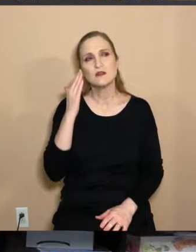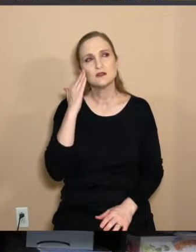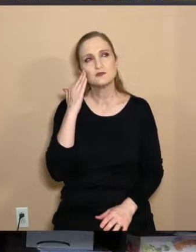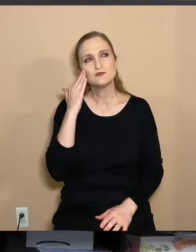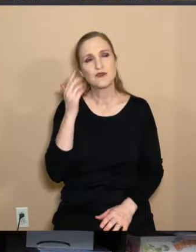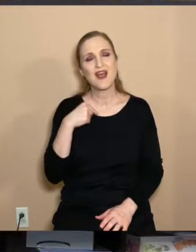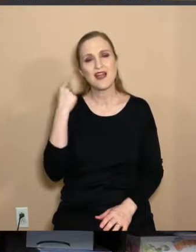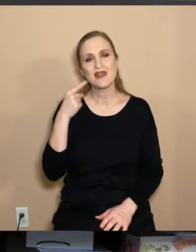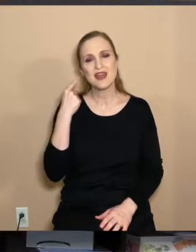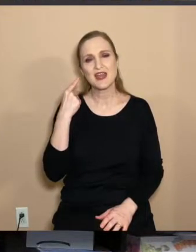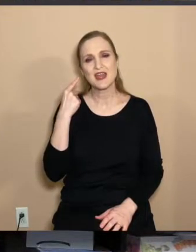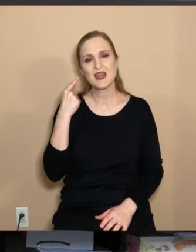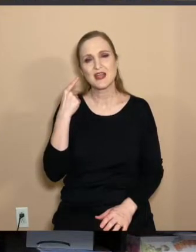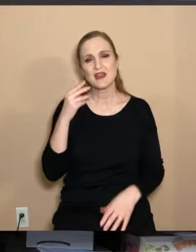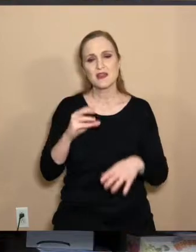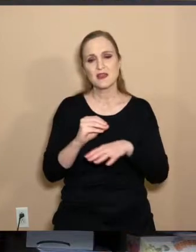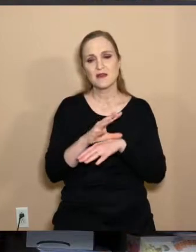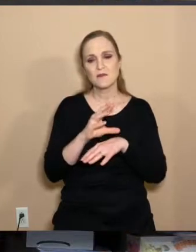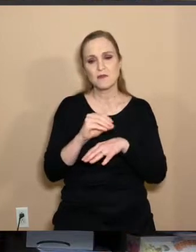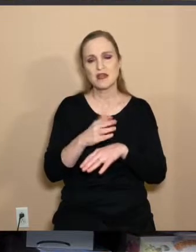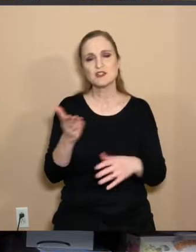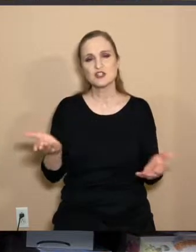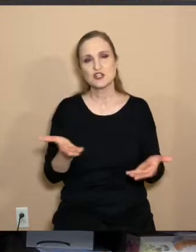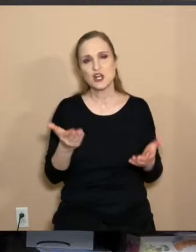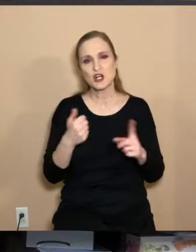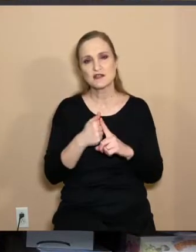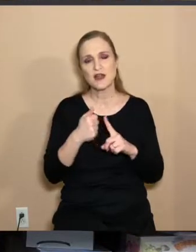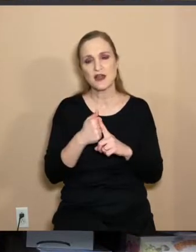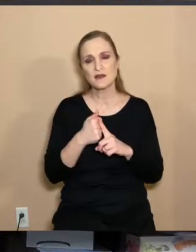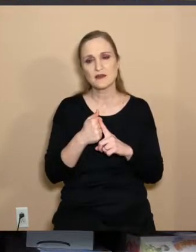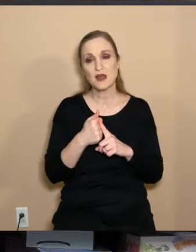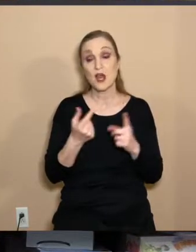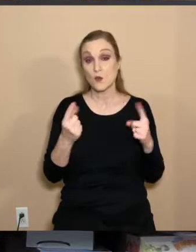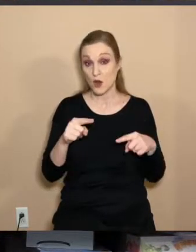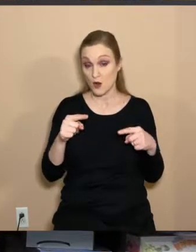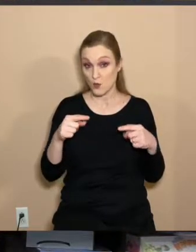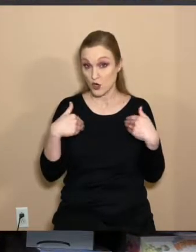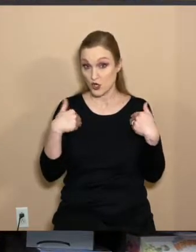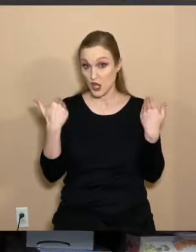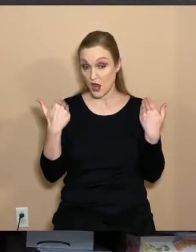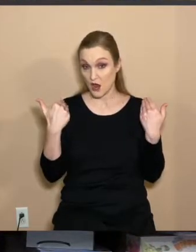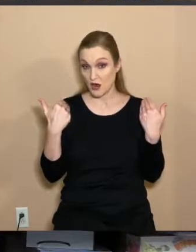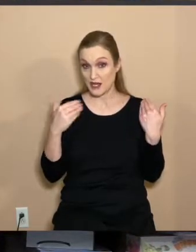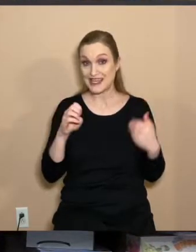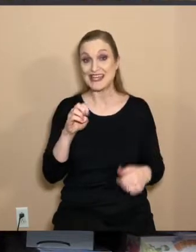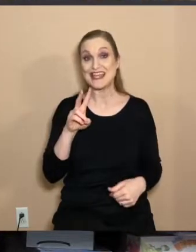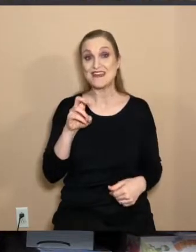I think the message here is that, even when we're young,